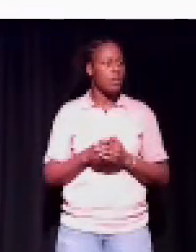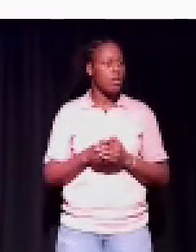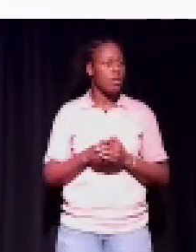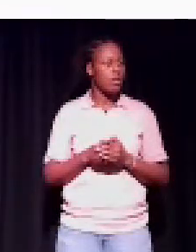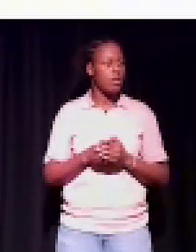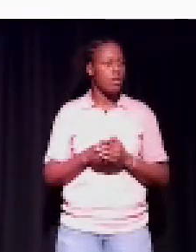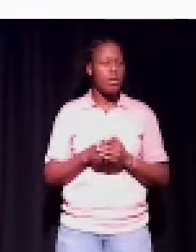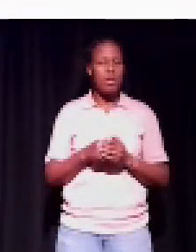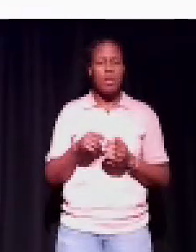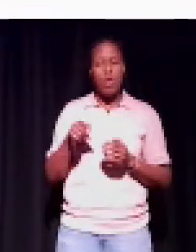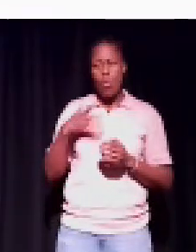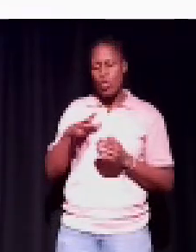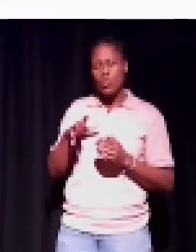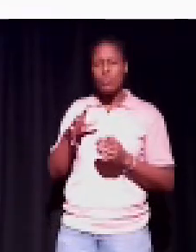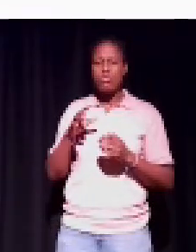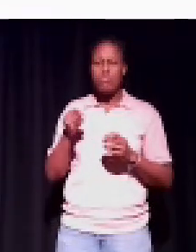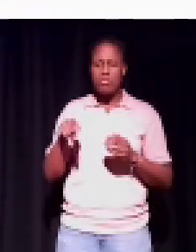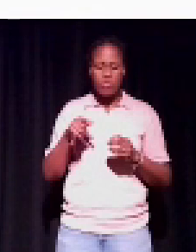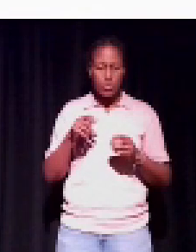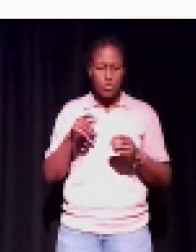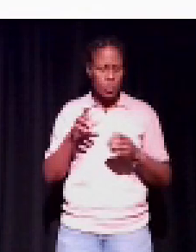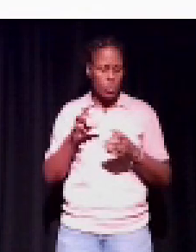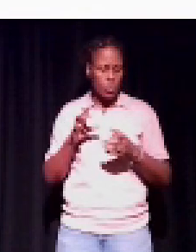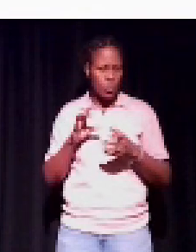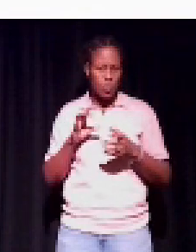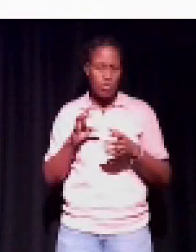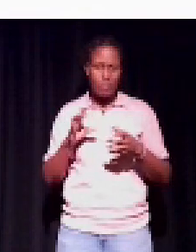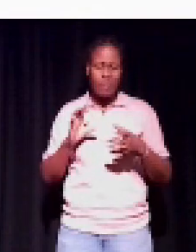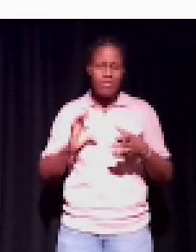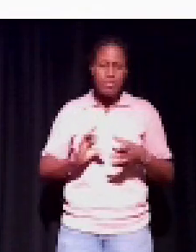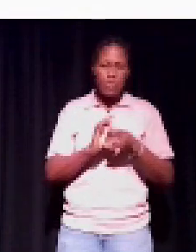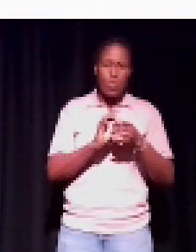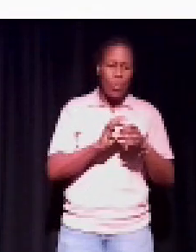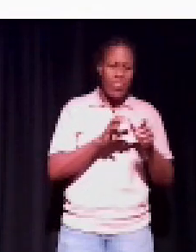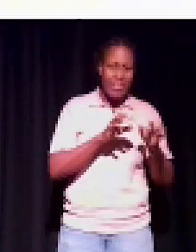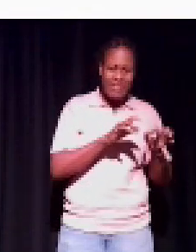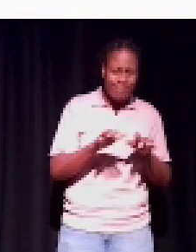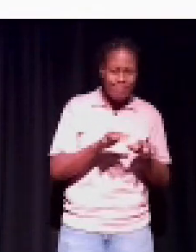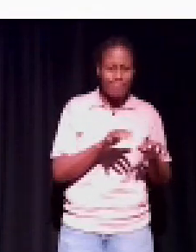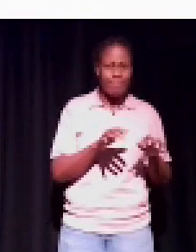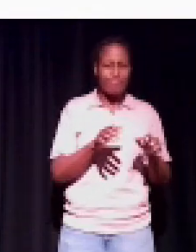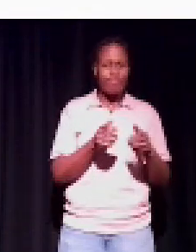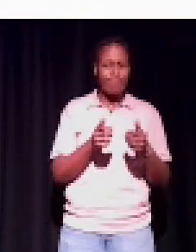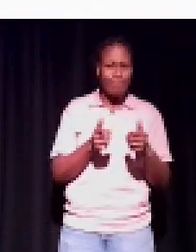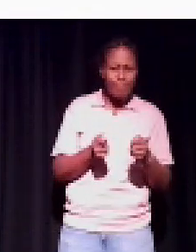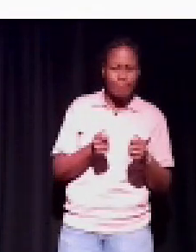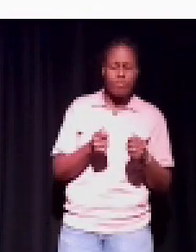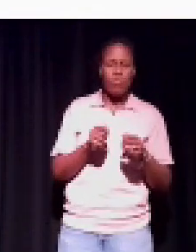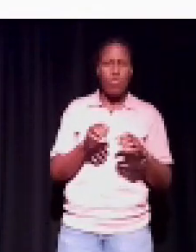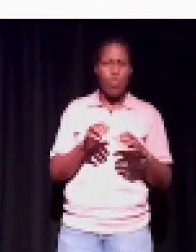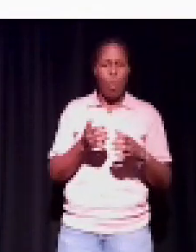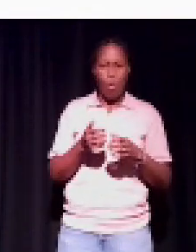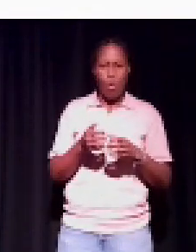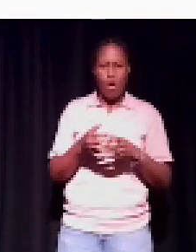key presses or appear as a gamepad or a joystick so that people can use it in more ways.